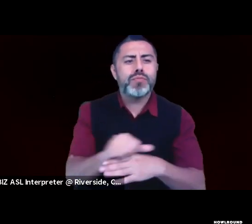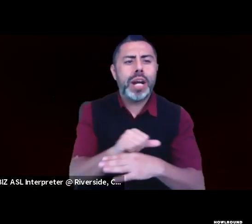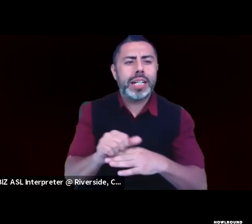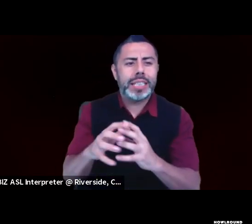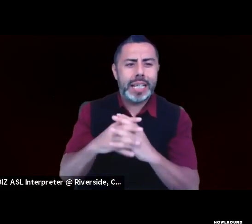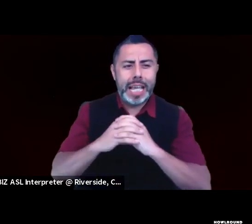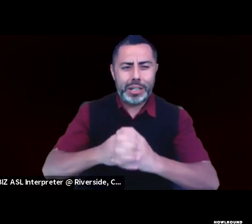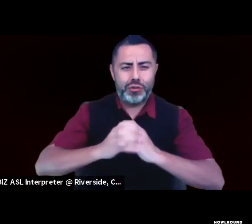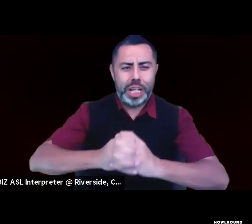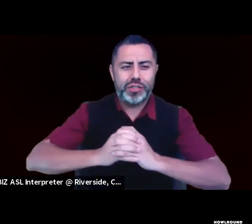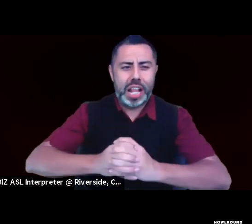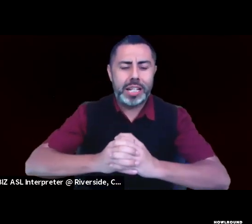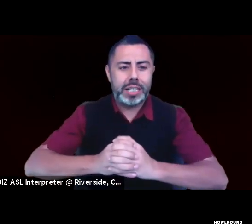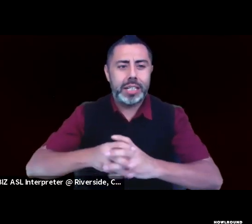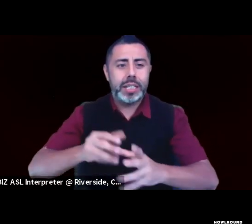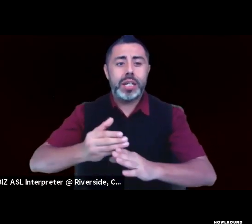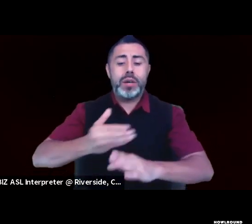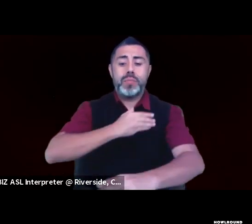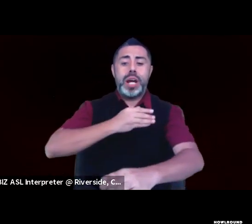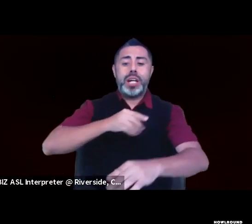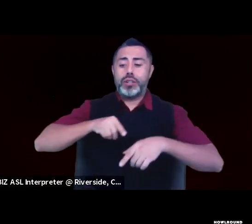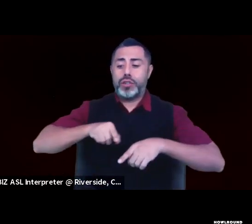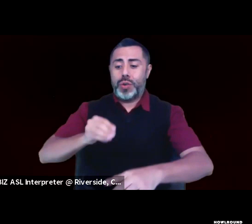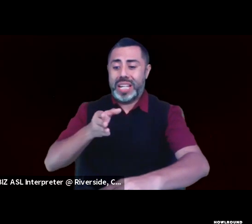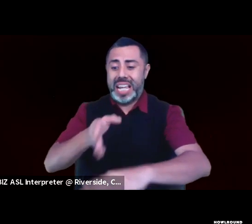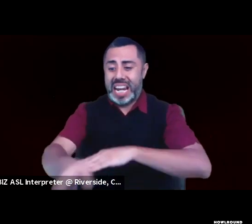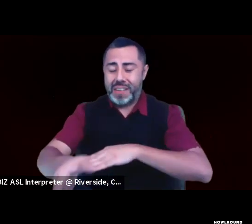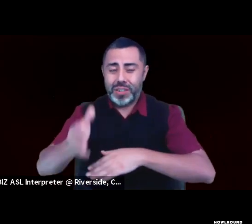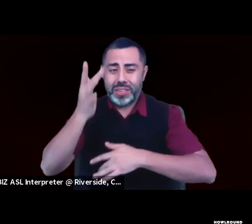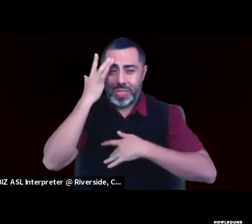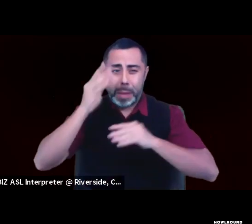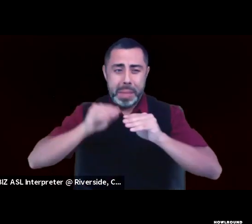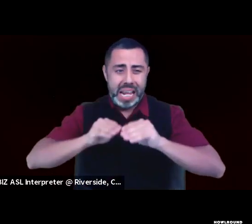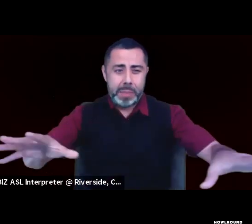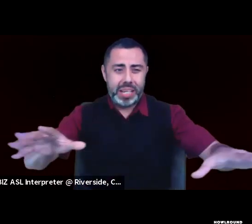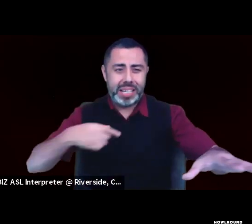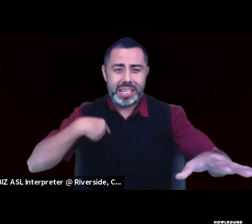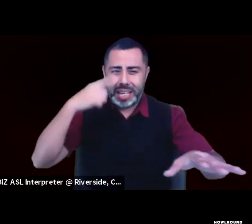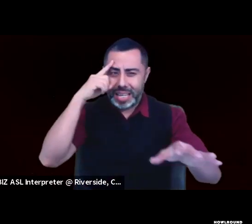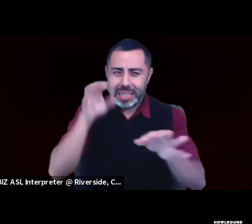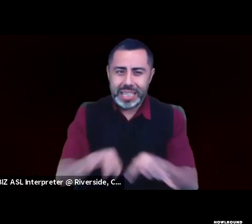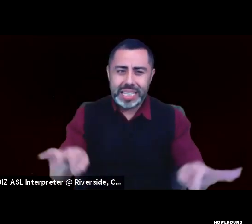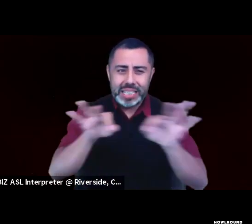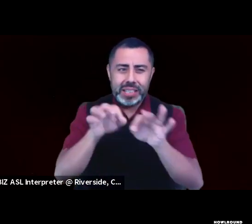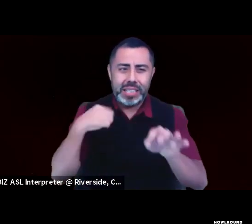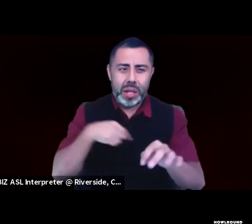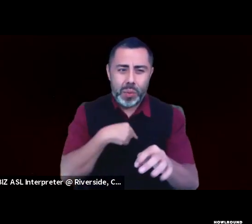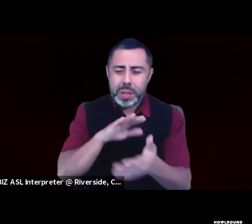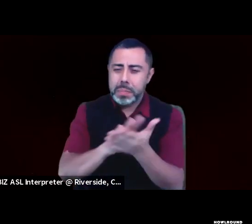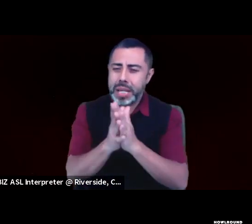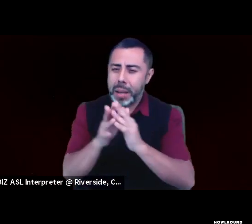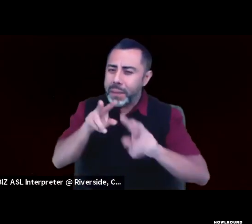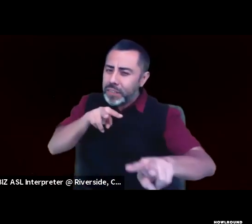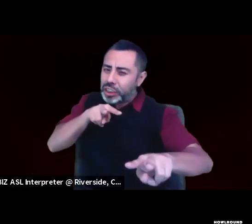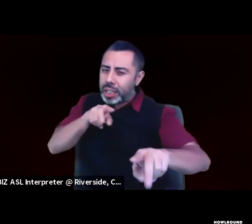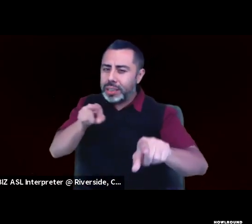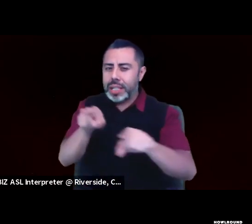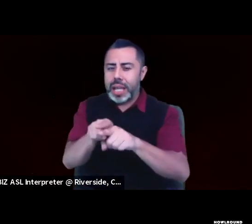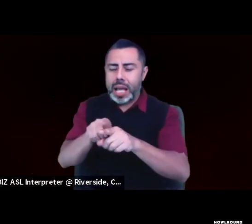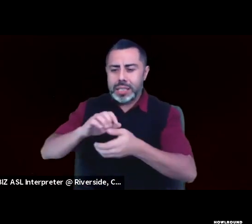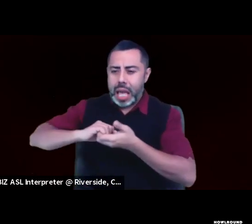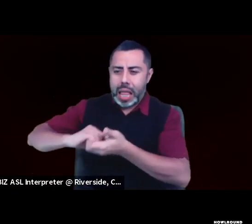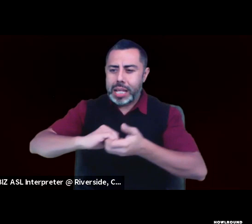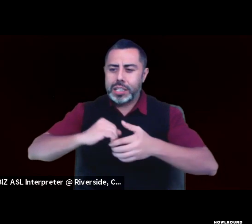Prior to, during, and after this pandemic, I think it's essential that we're vigilant as allies to protect everyone in our